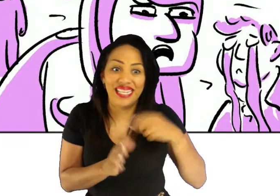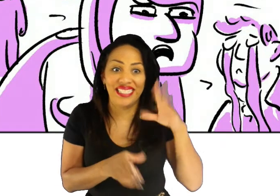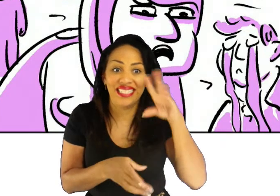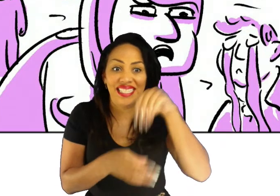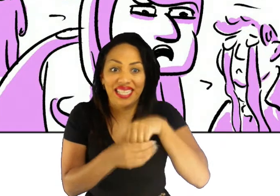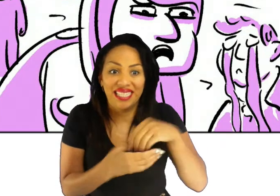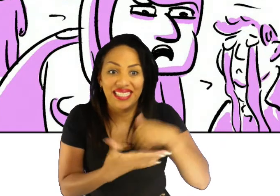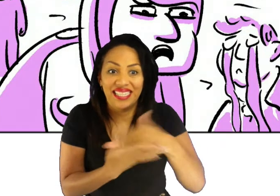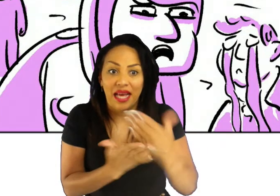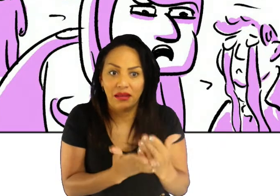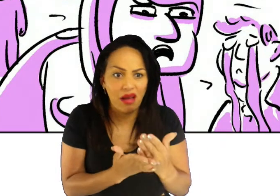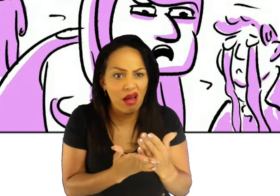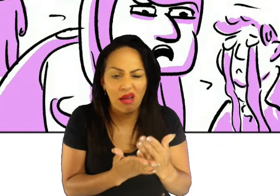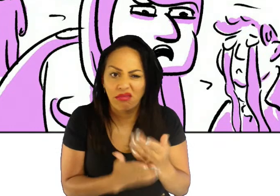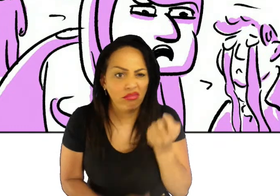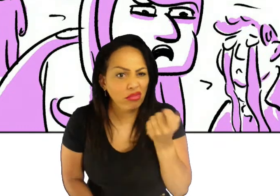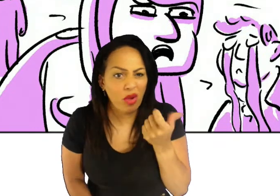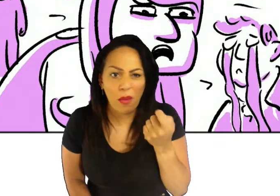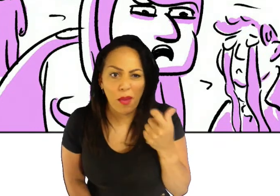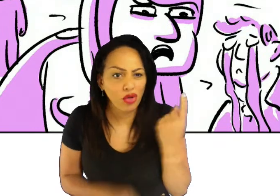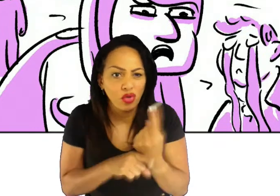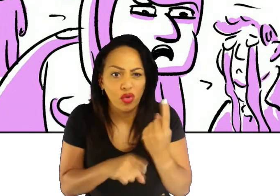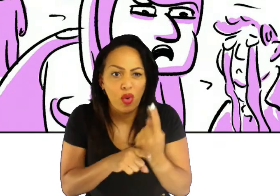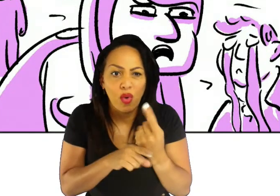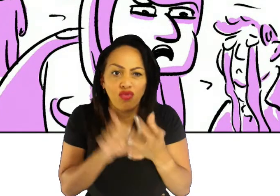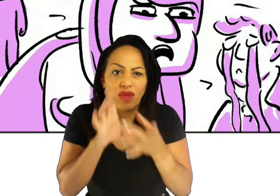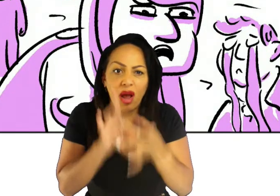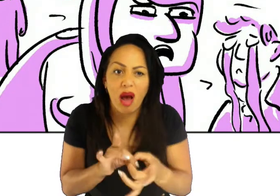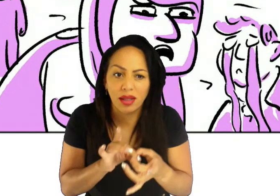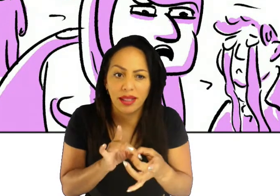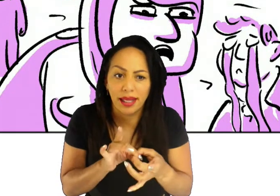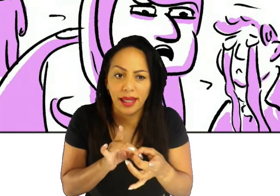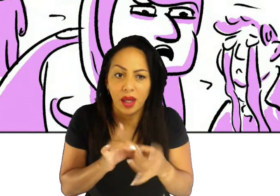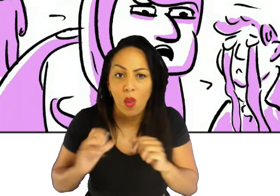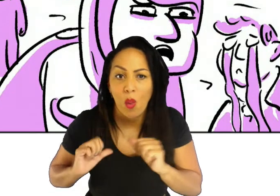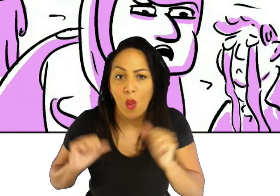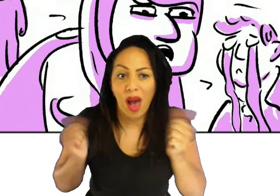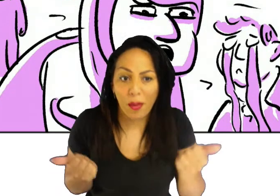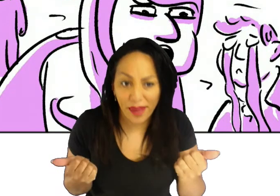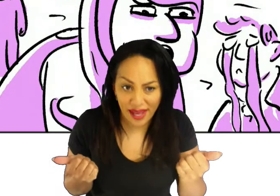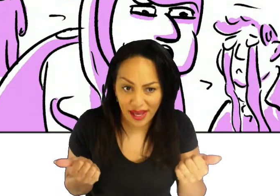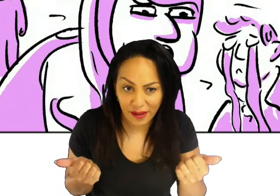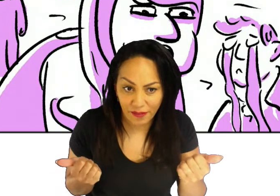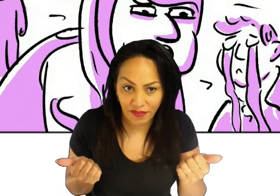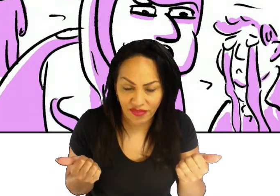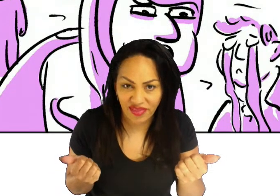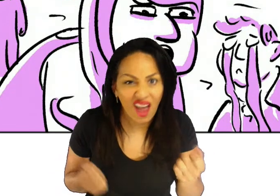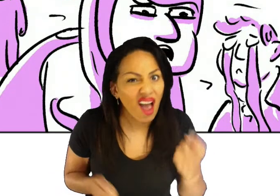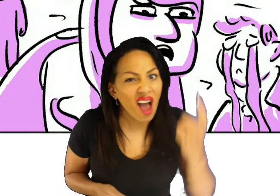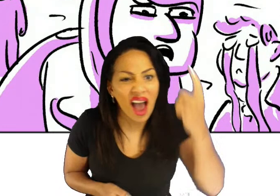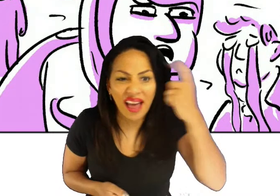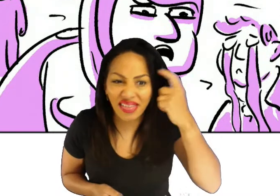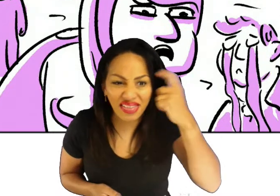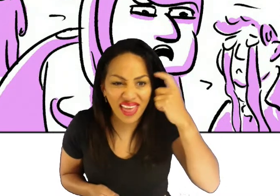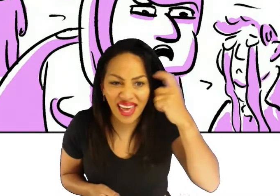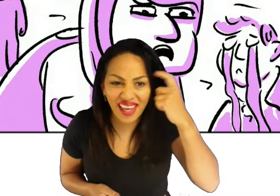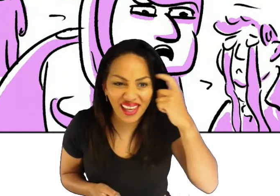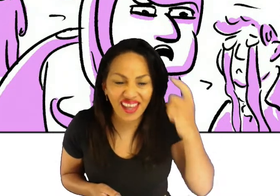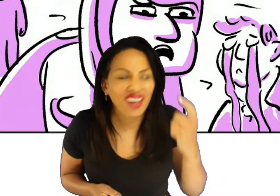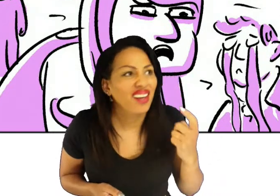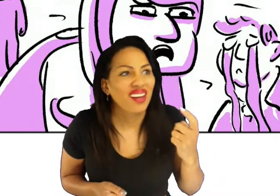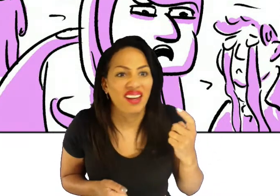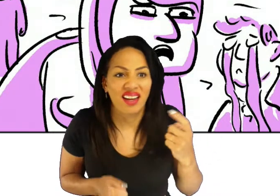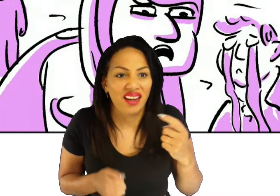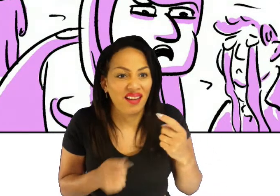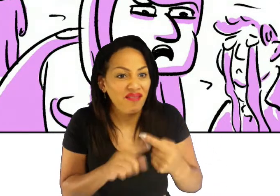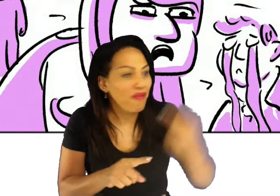but things don't look too different there. It's probably as much burning trash, but it's